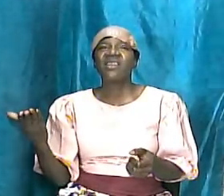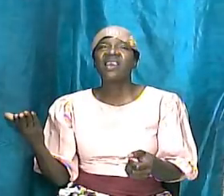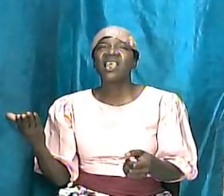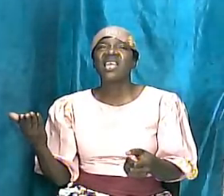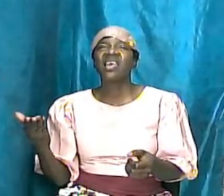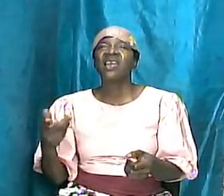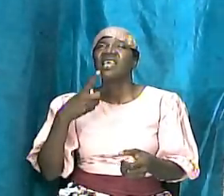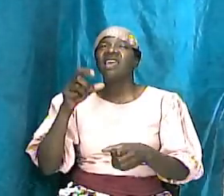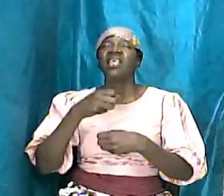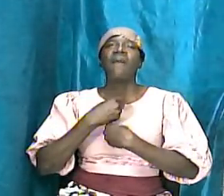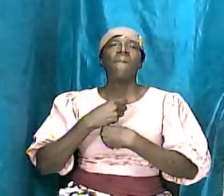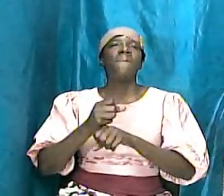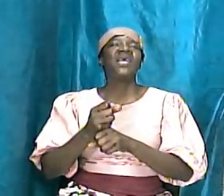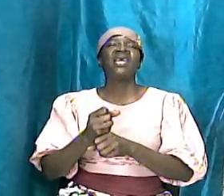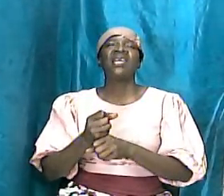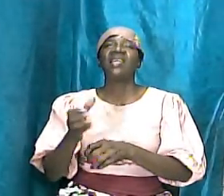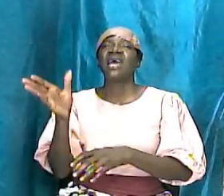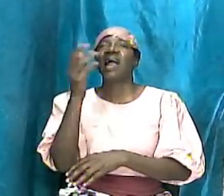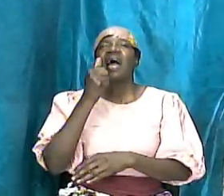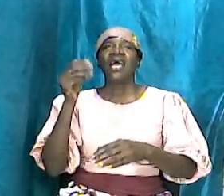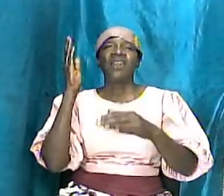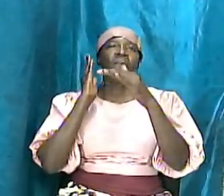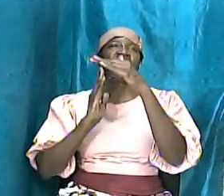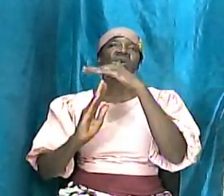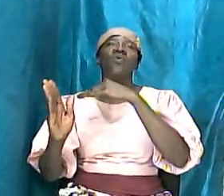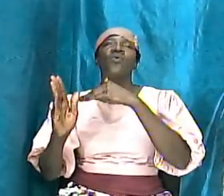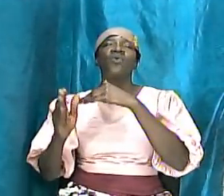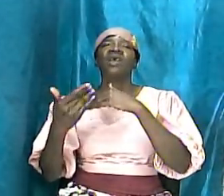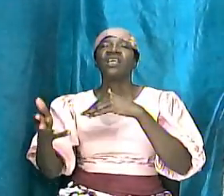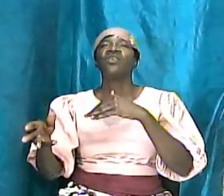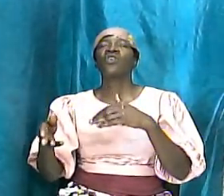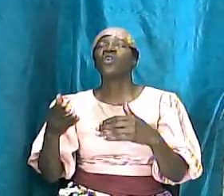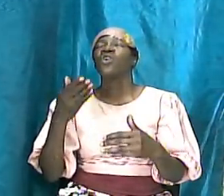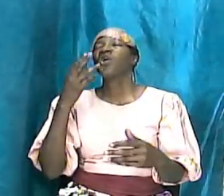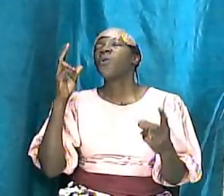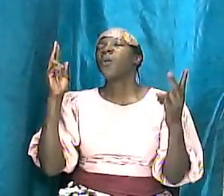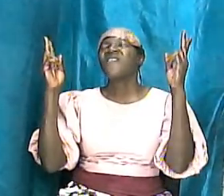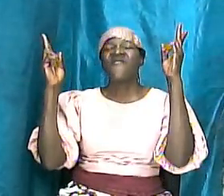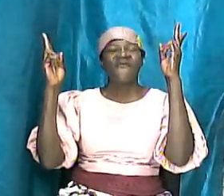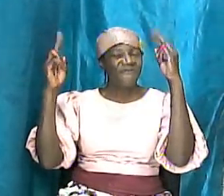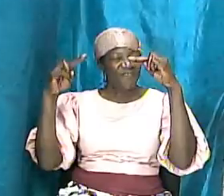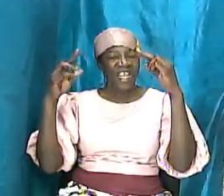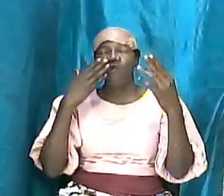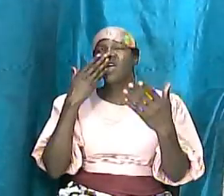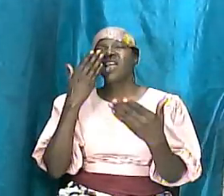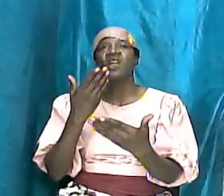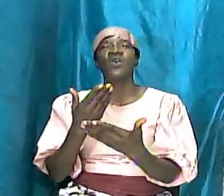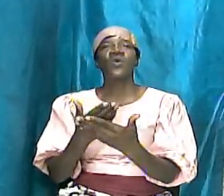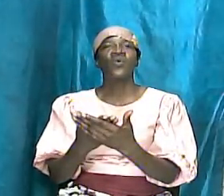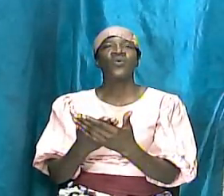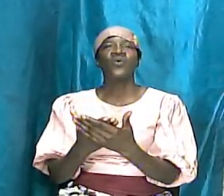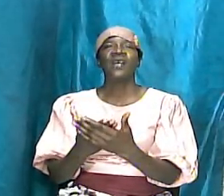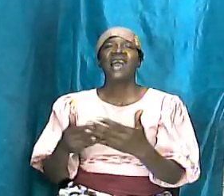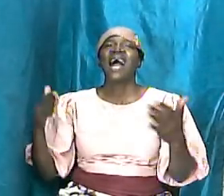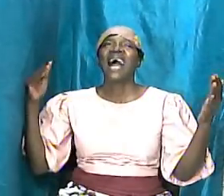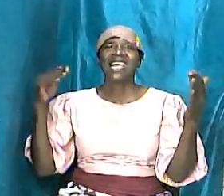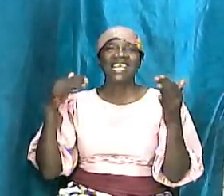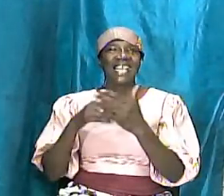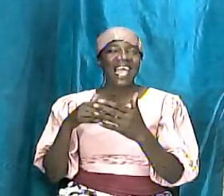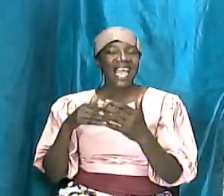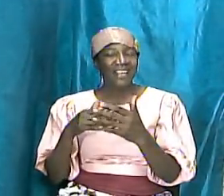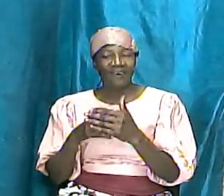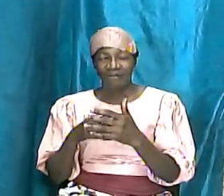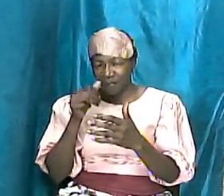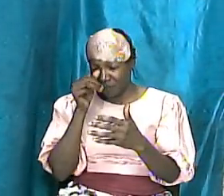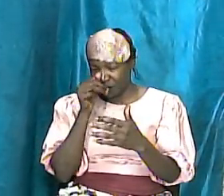he had made, and behold, it was very good. And again, brothers